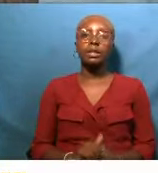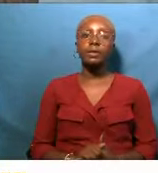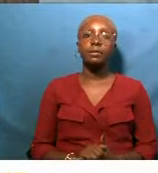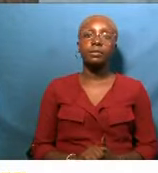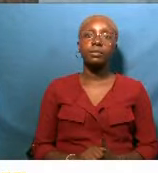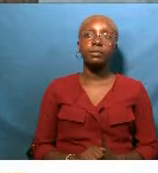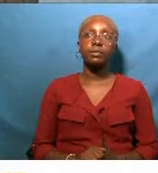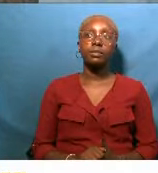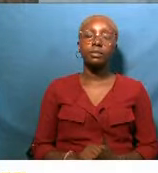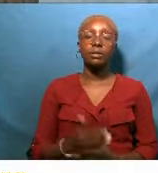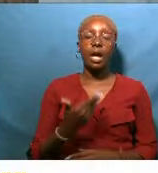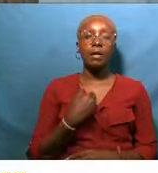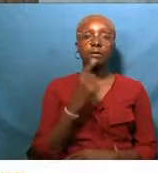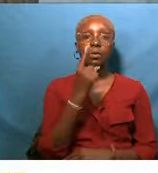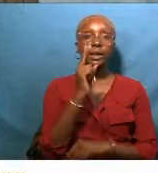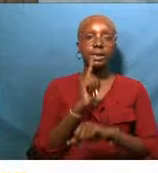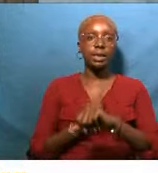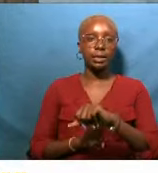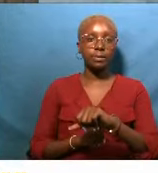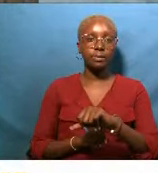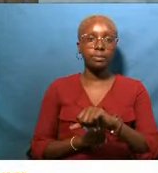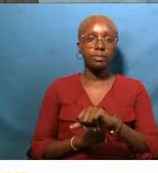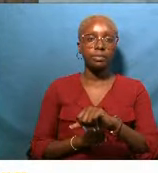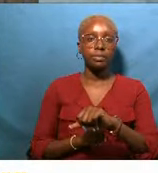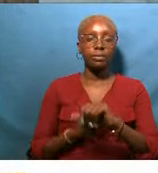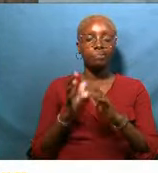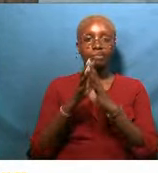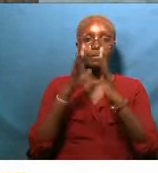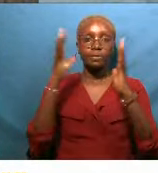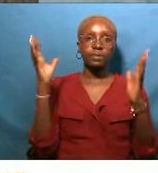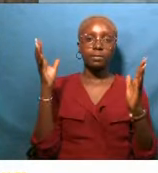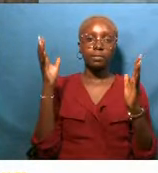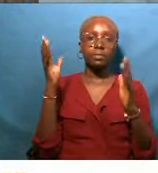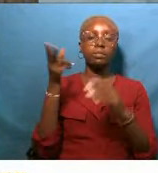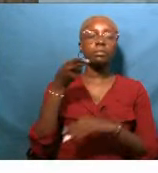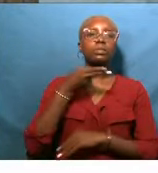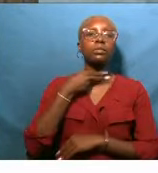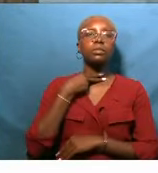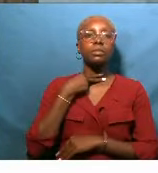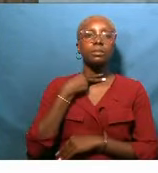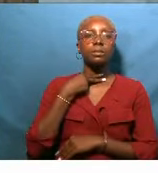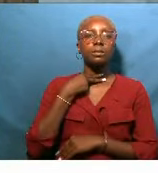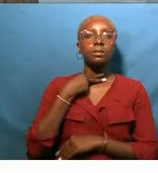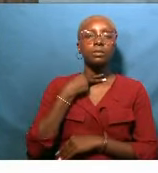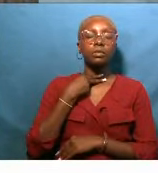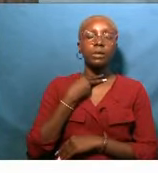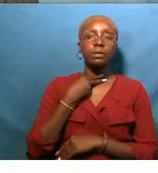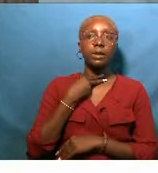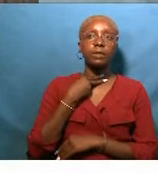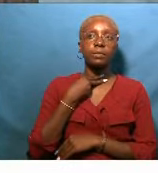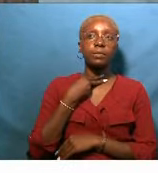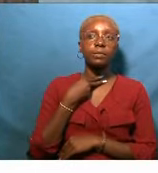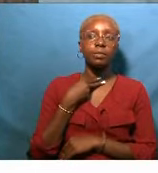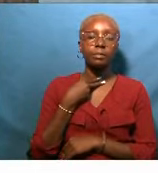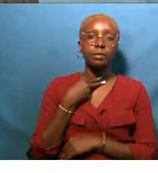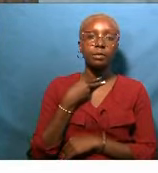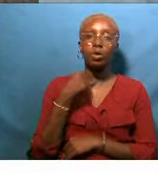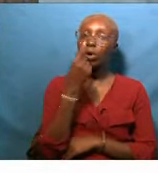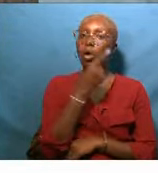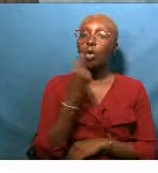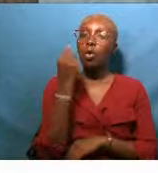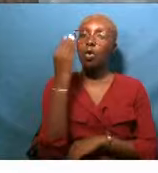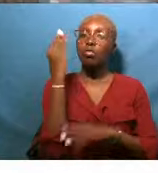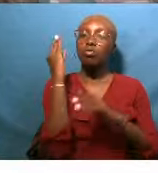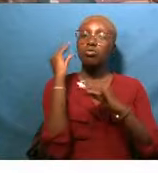There lived one time a great preacher, and he taught the Bible using